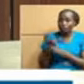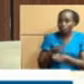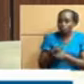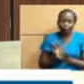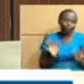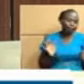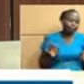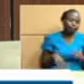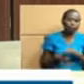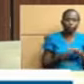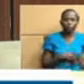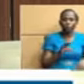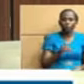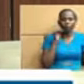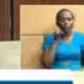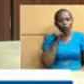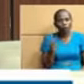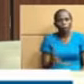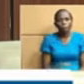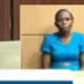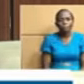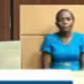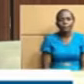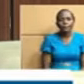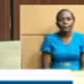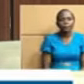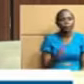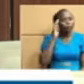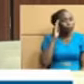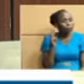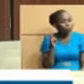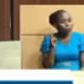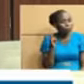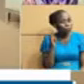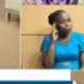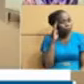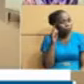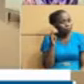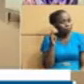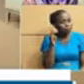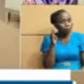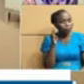step on that. Let me pick a caller. This one call. Hello? Hello? Hello?